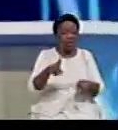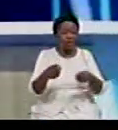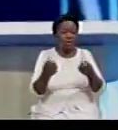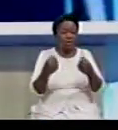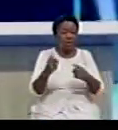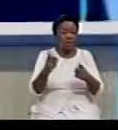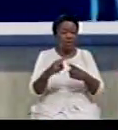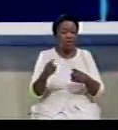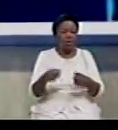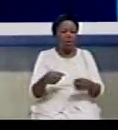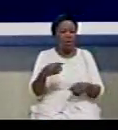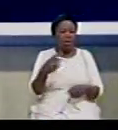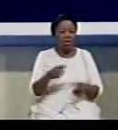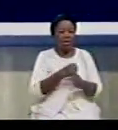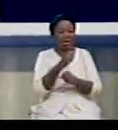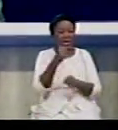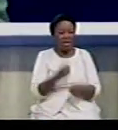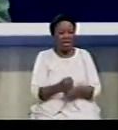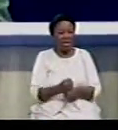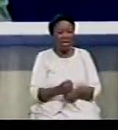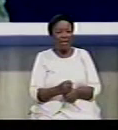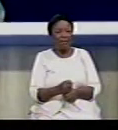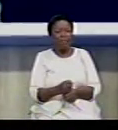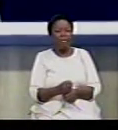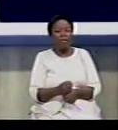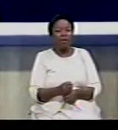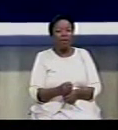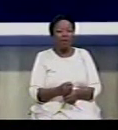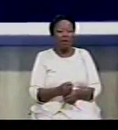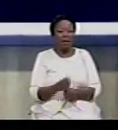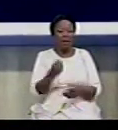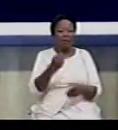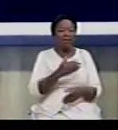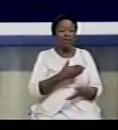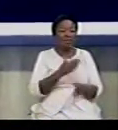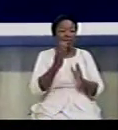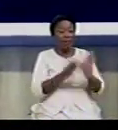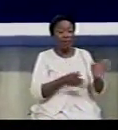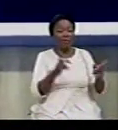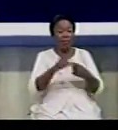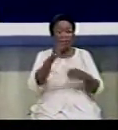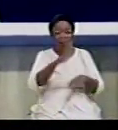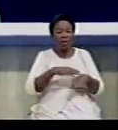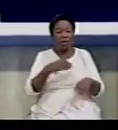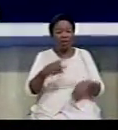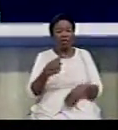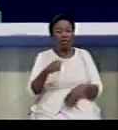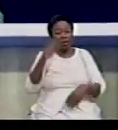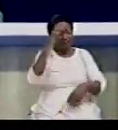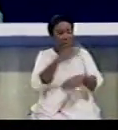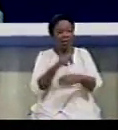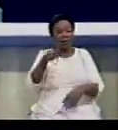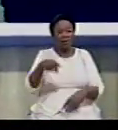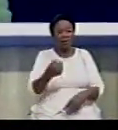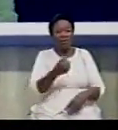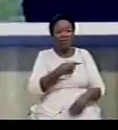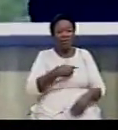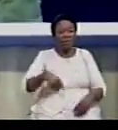called the son of Pharaoh's daughter. In verse 25,